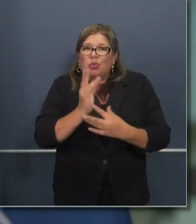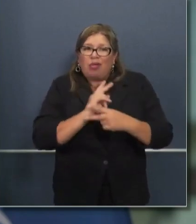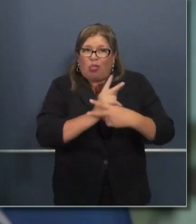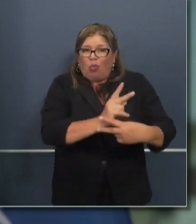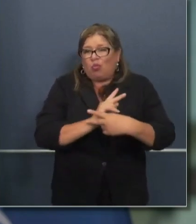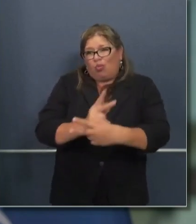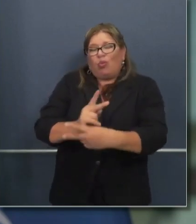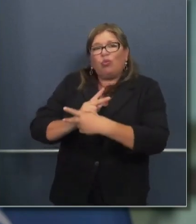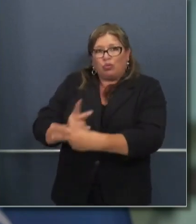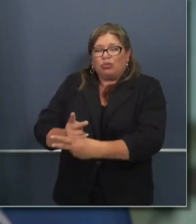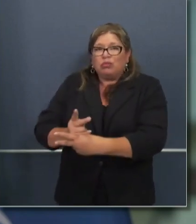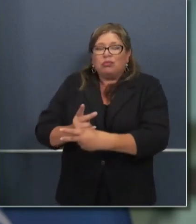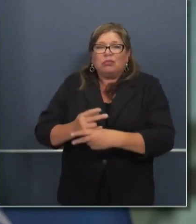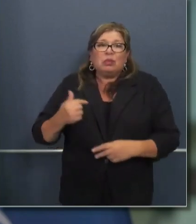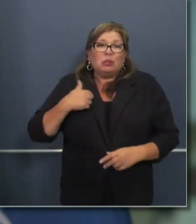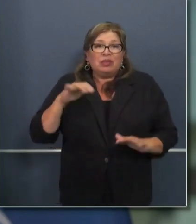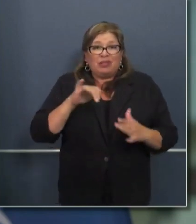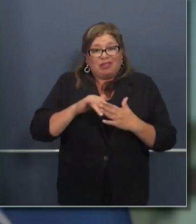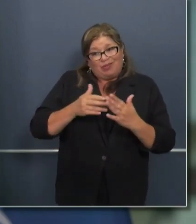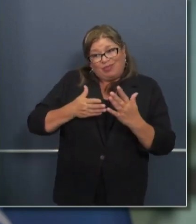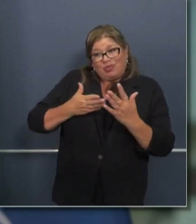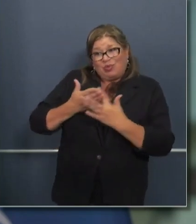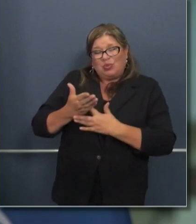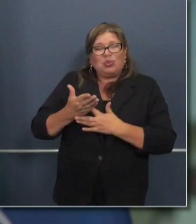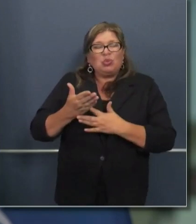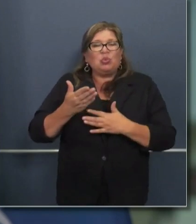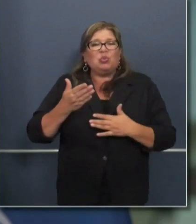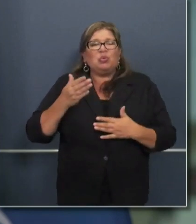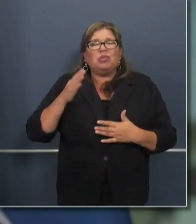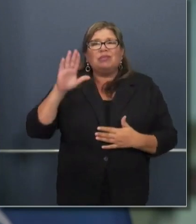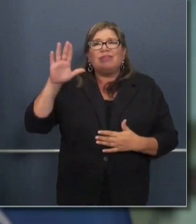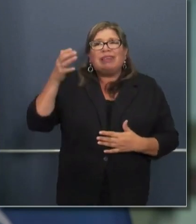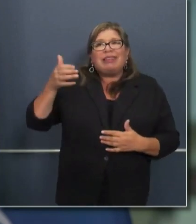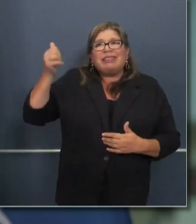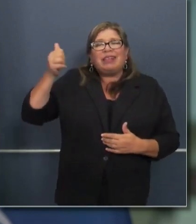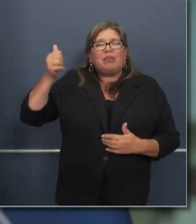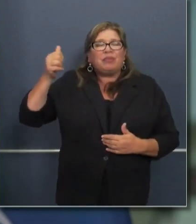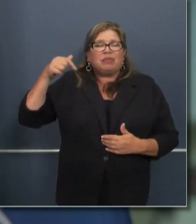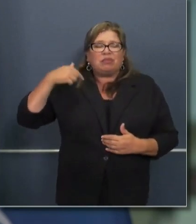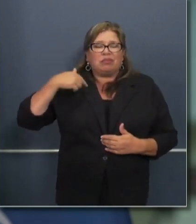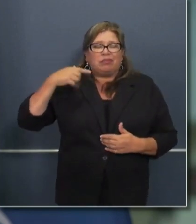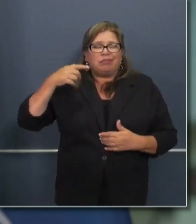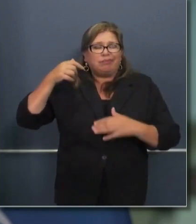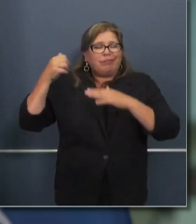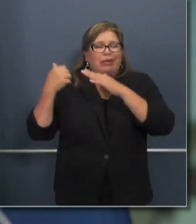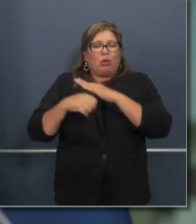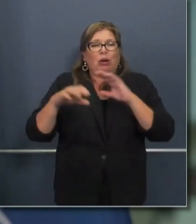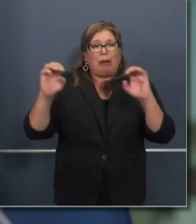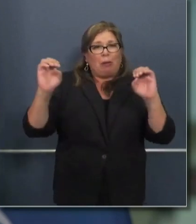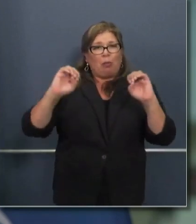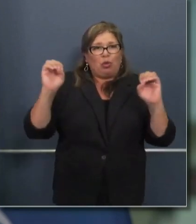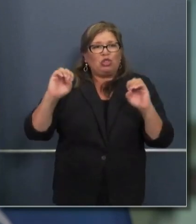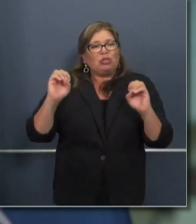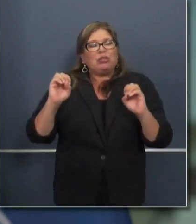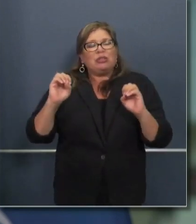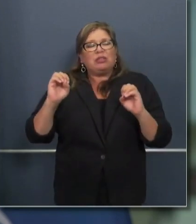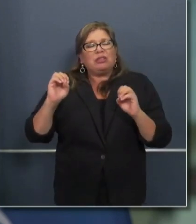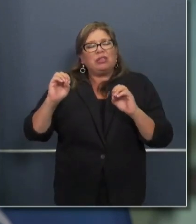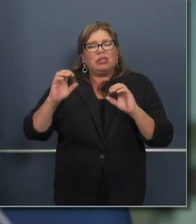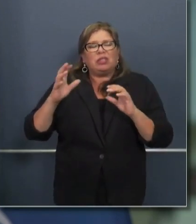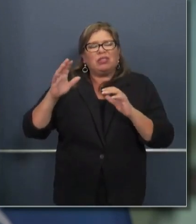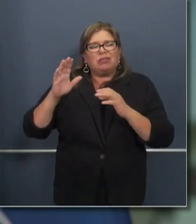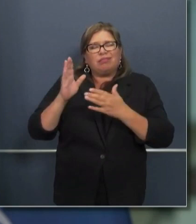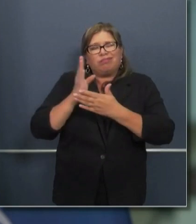did through the process under the executive authority provided under the emergency